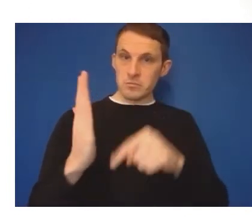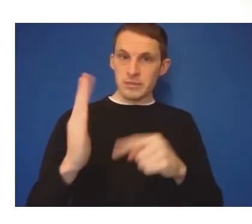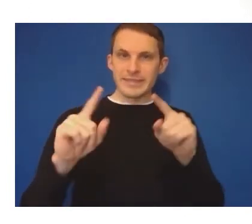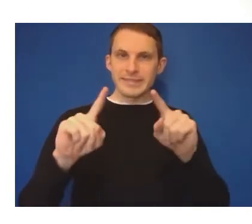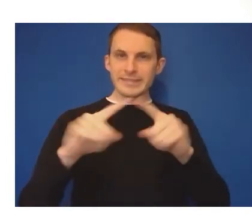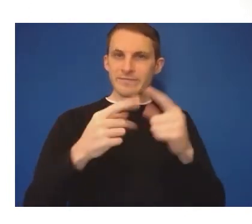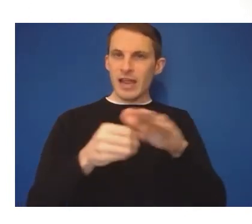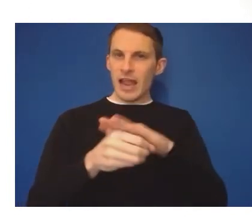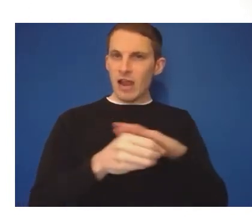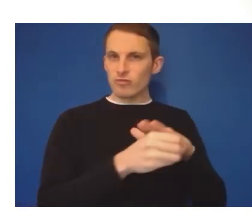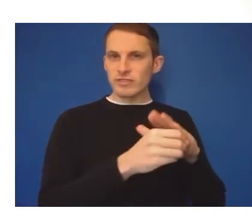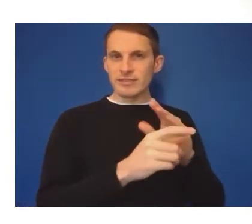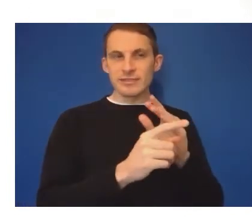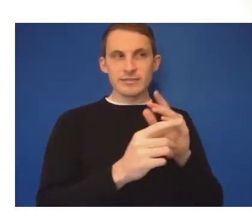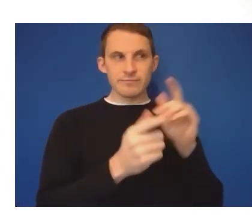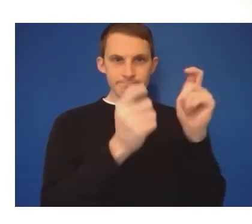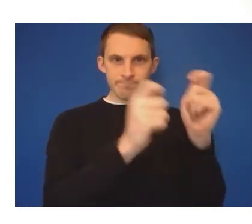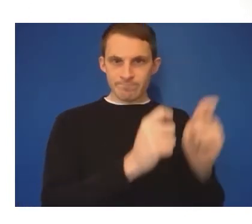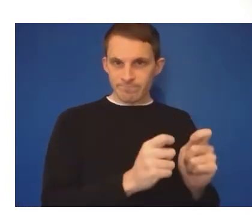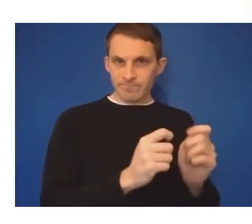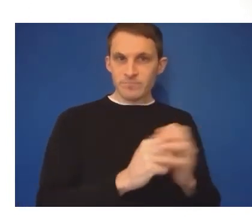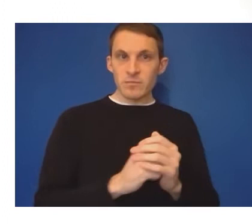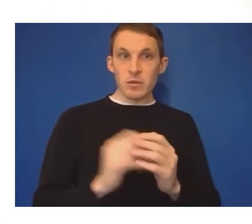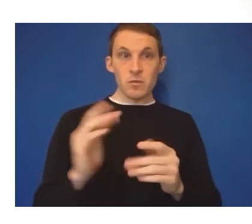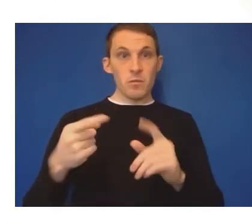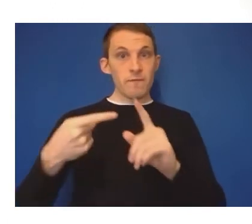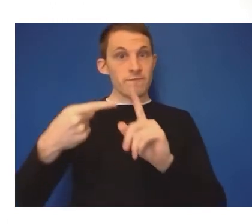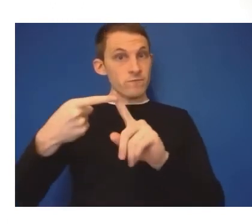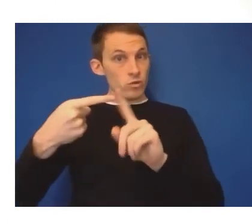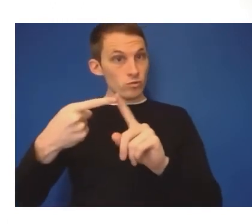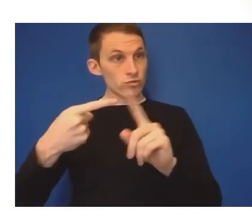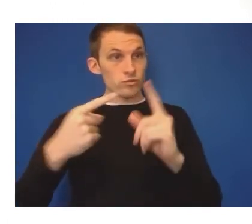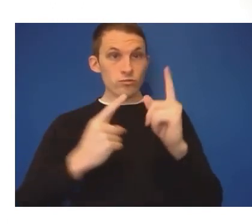most fundamentally, and our first recommendation is the